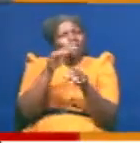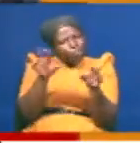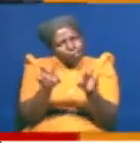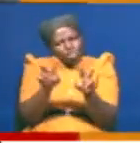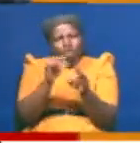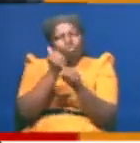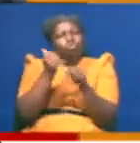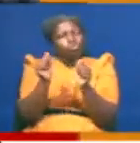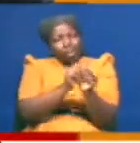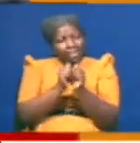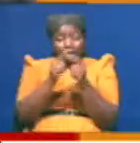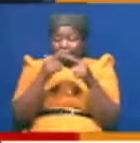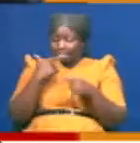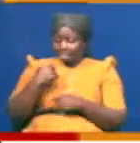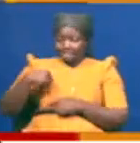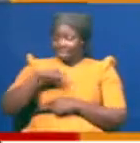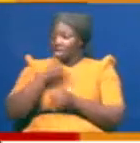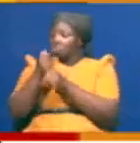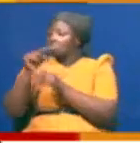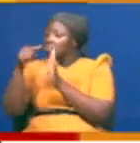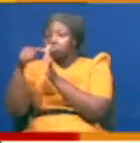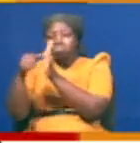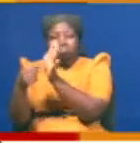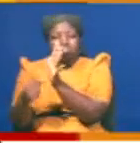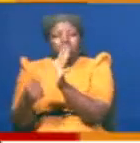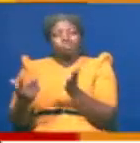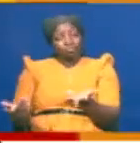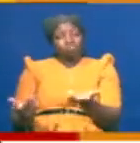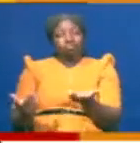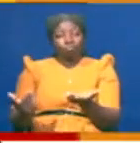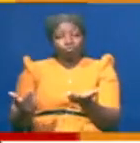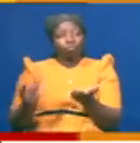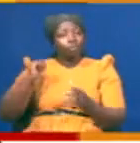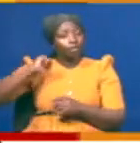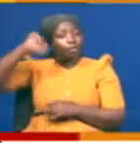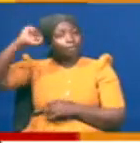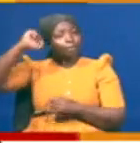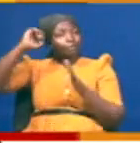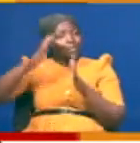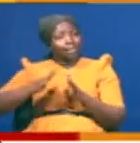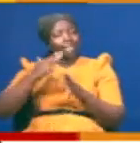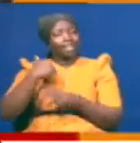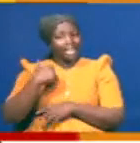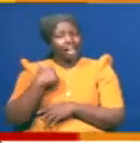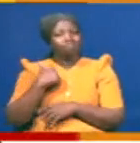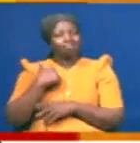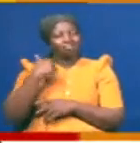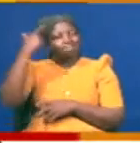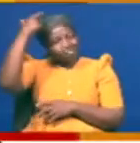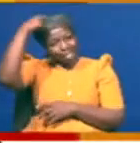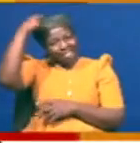They just tell us, do this and this and this. Politicians, they have brainwashed us. And it's high